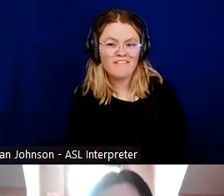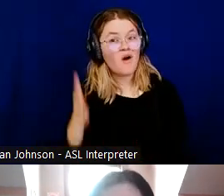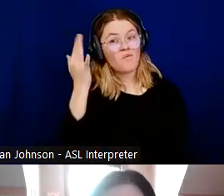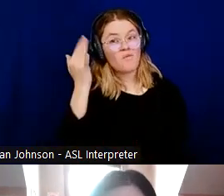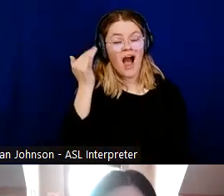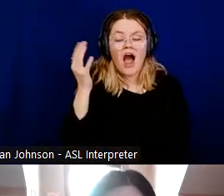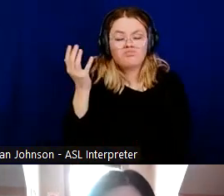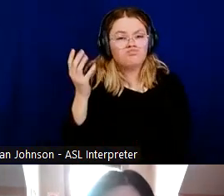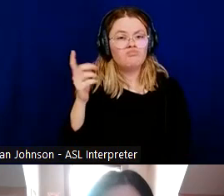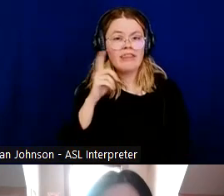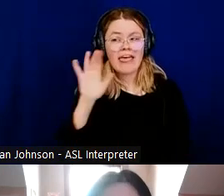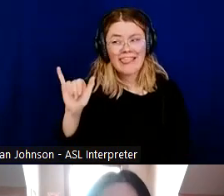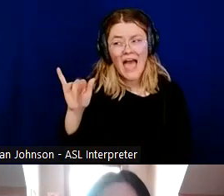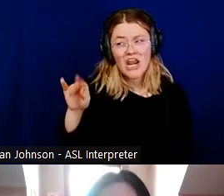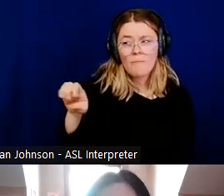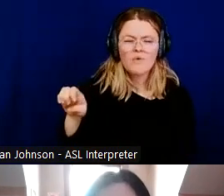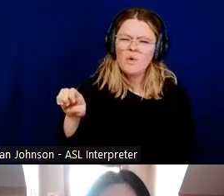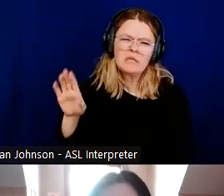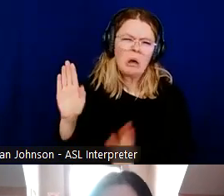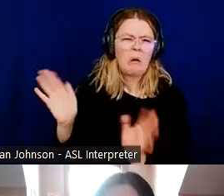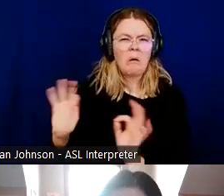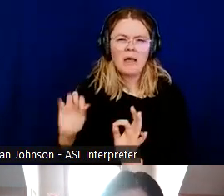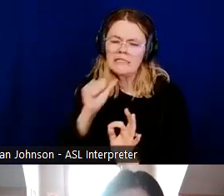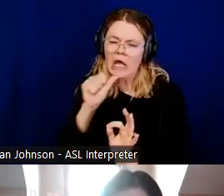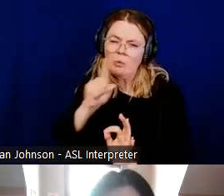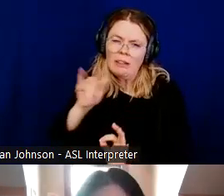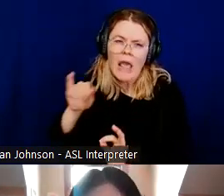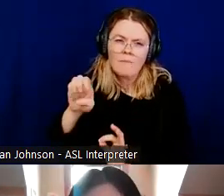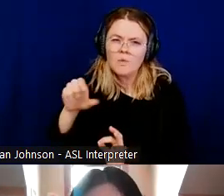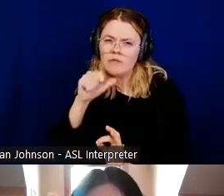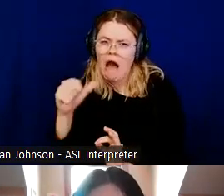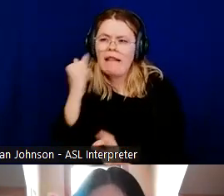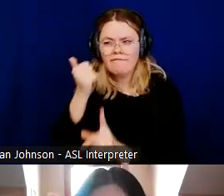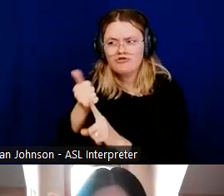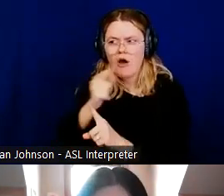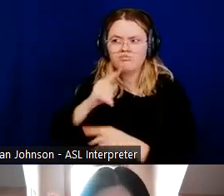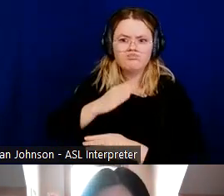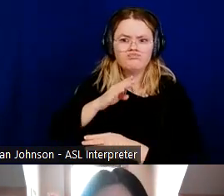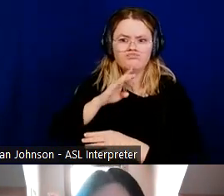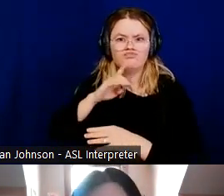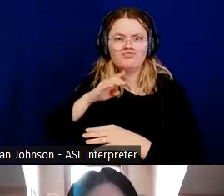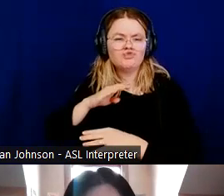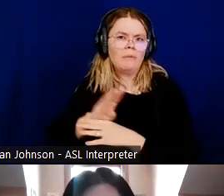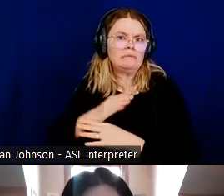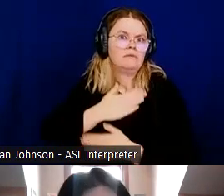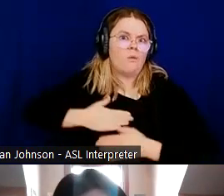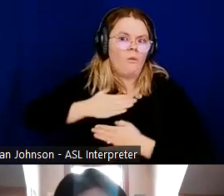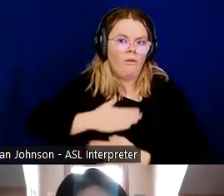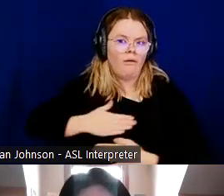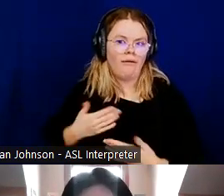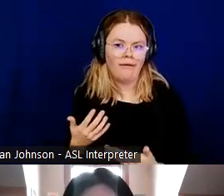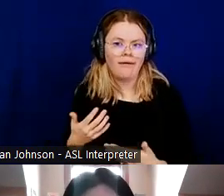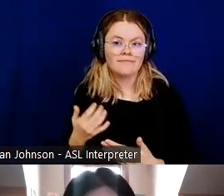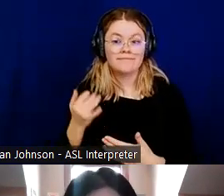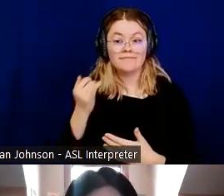it's not really abuse if you enjoy the abuse. If this character that they are abusing is okay with